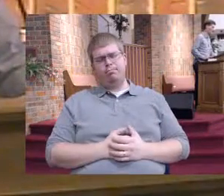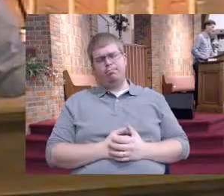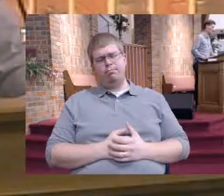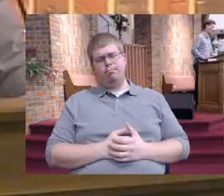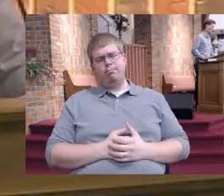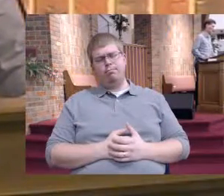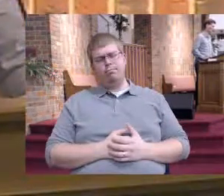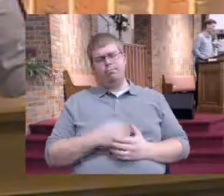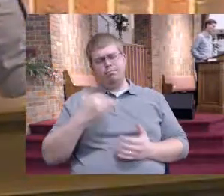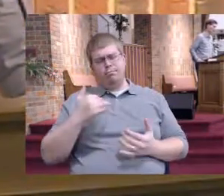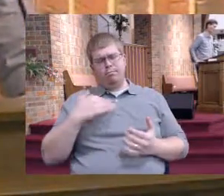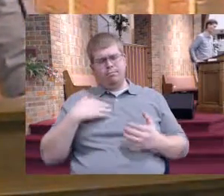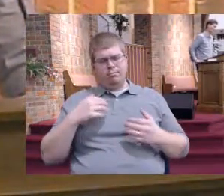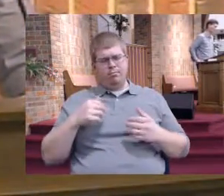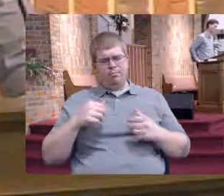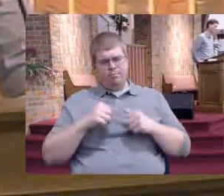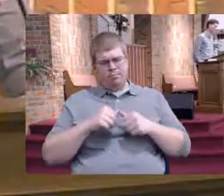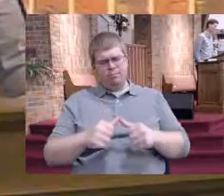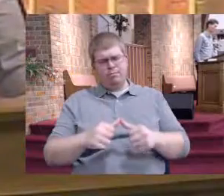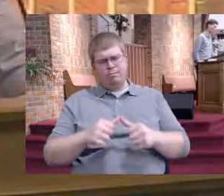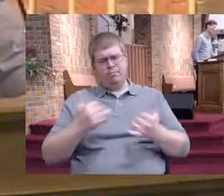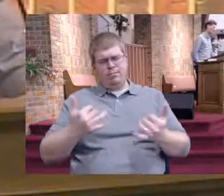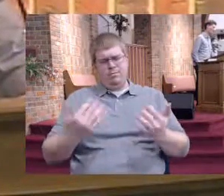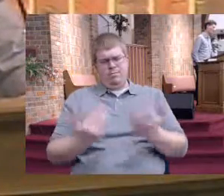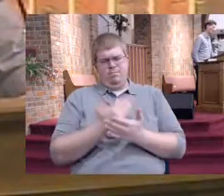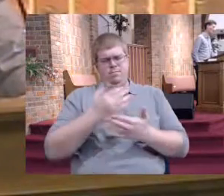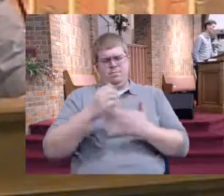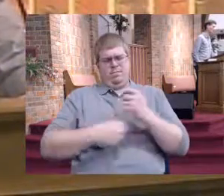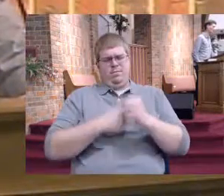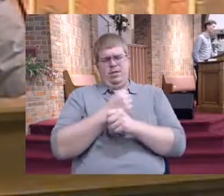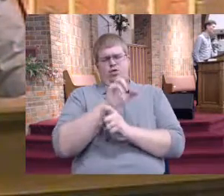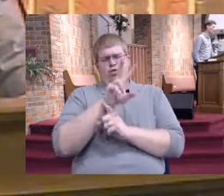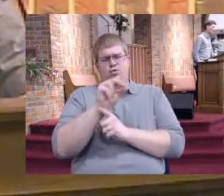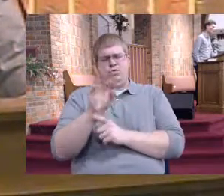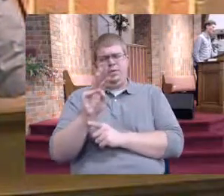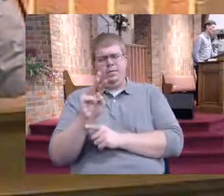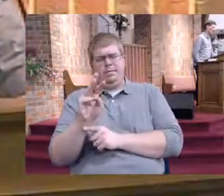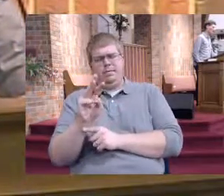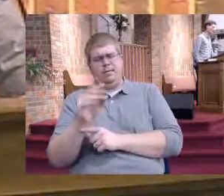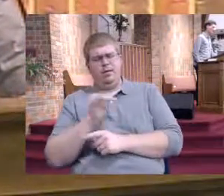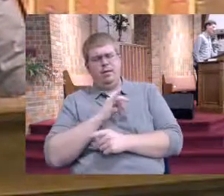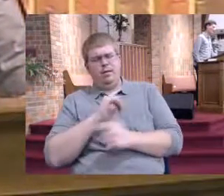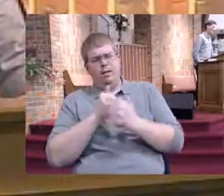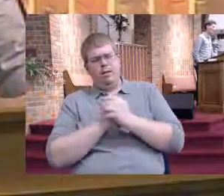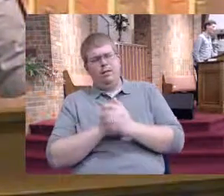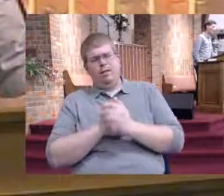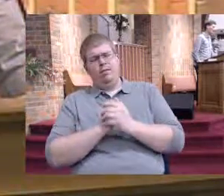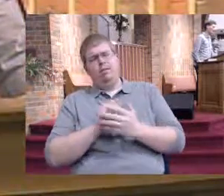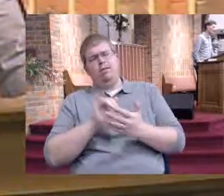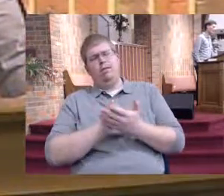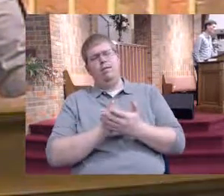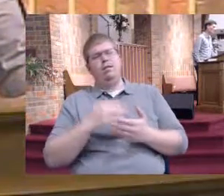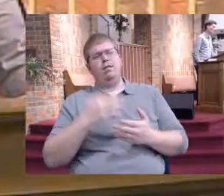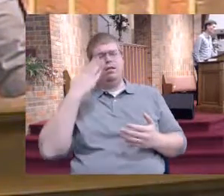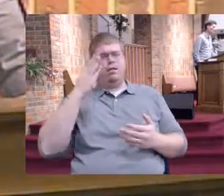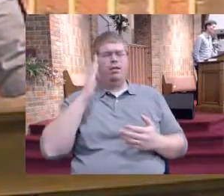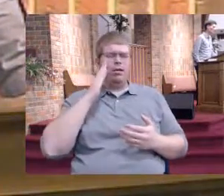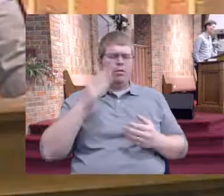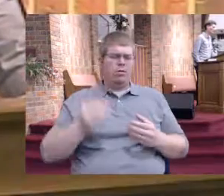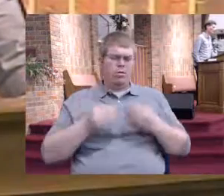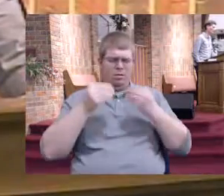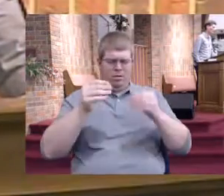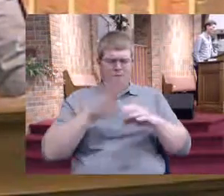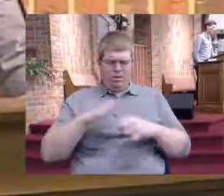And as we move forward, especially in this new year, 2016, I pray that you'll lay upon the hearts of everybody